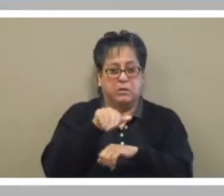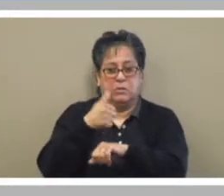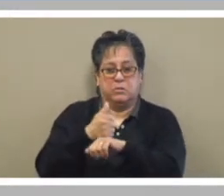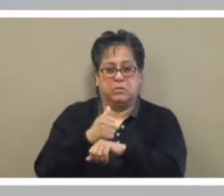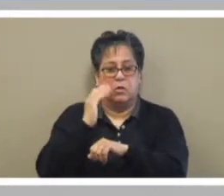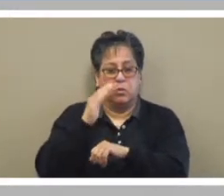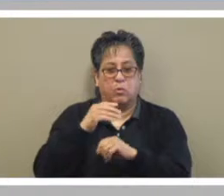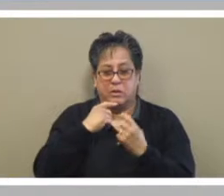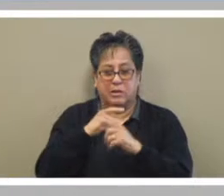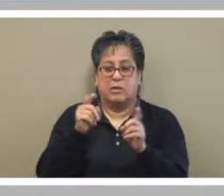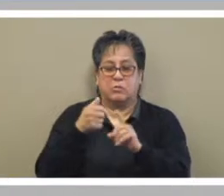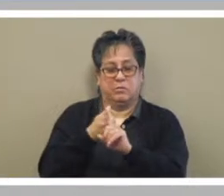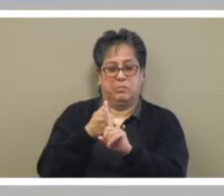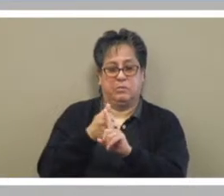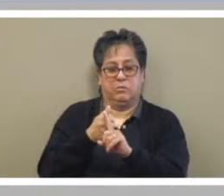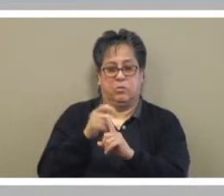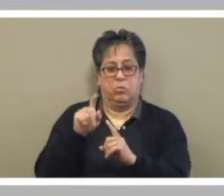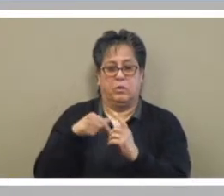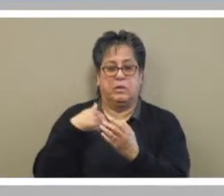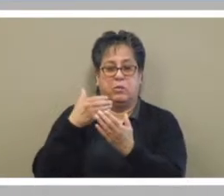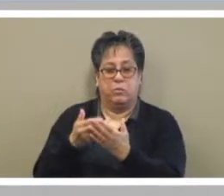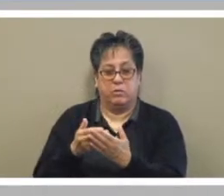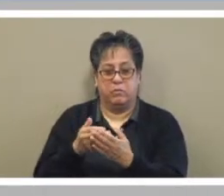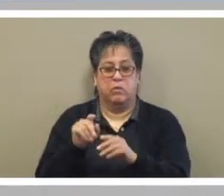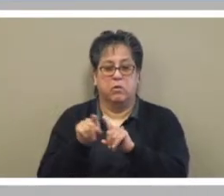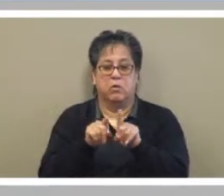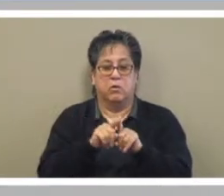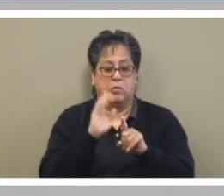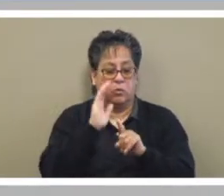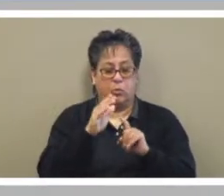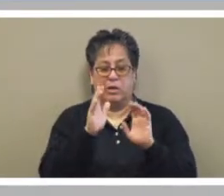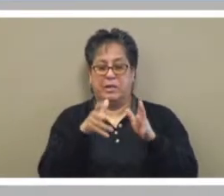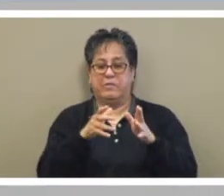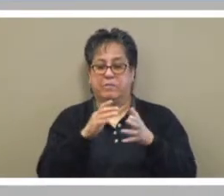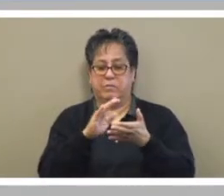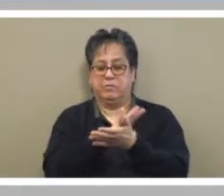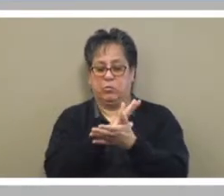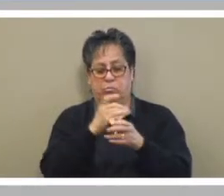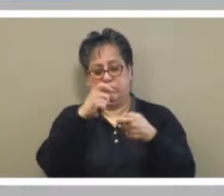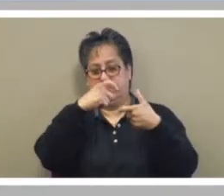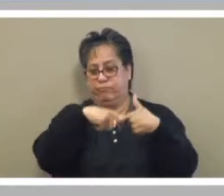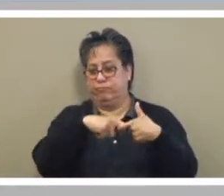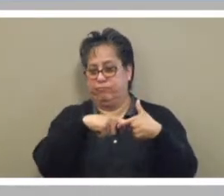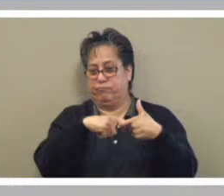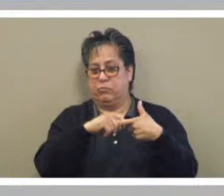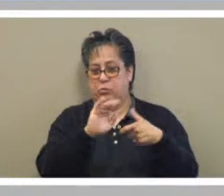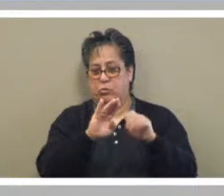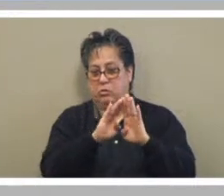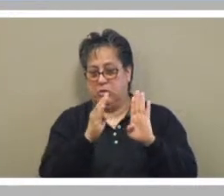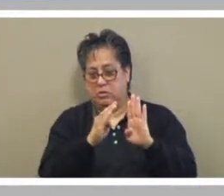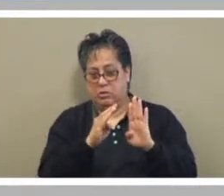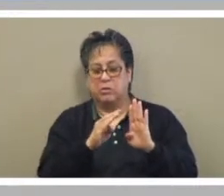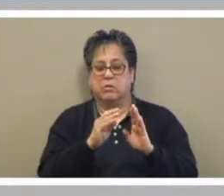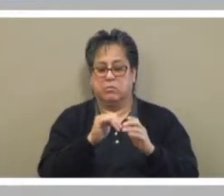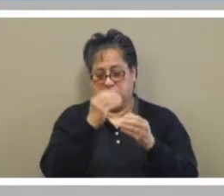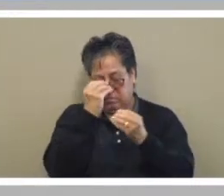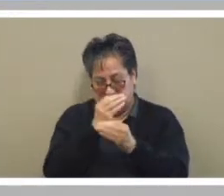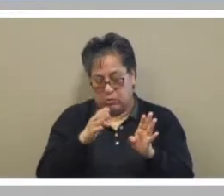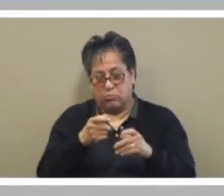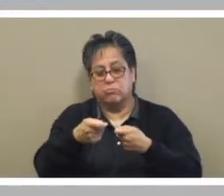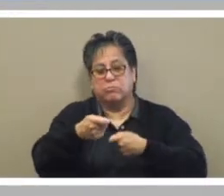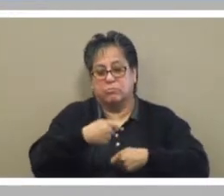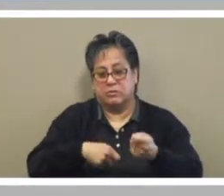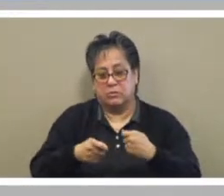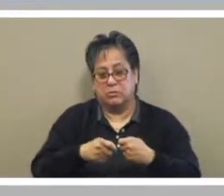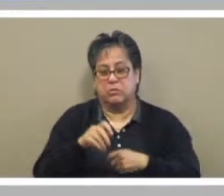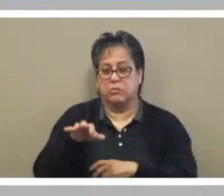will announce themselves when they arrive. They will also leave a door hanger indicating whether the meter was changed out. You can